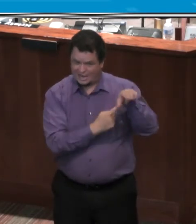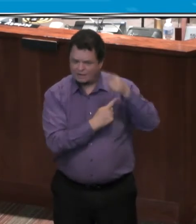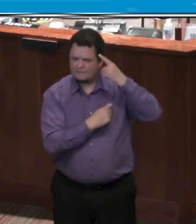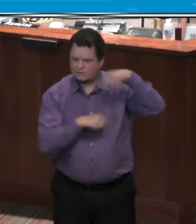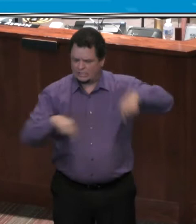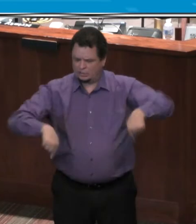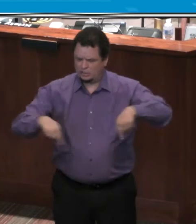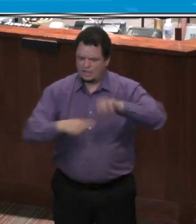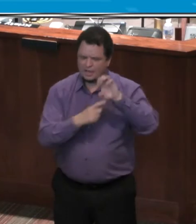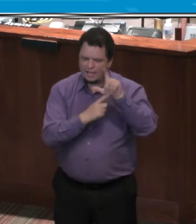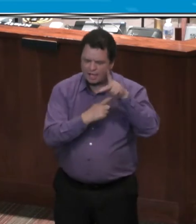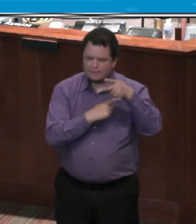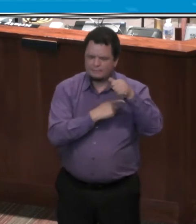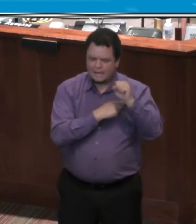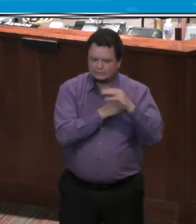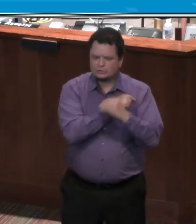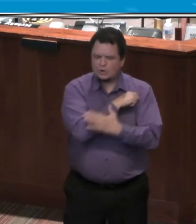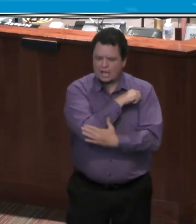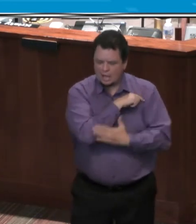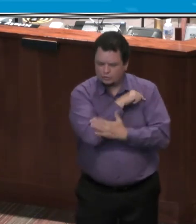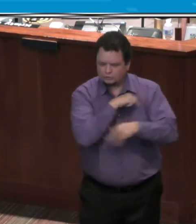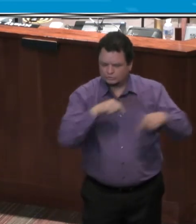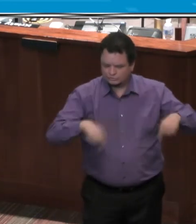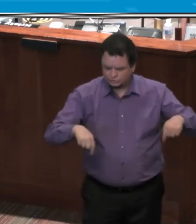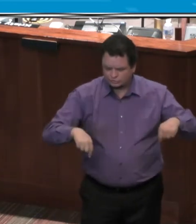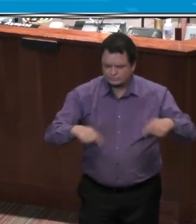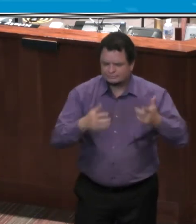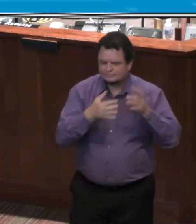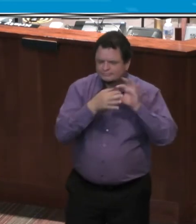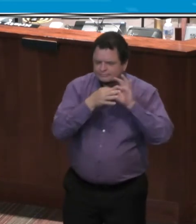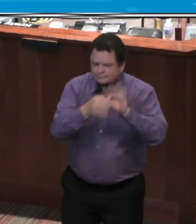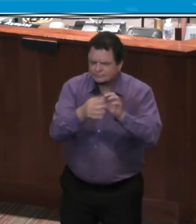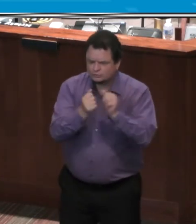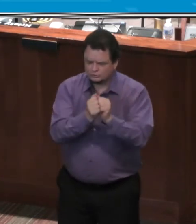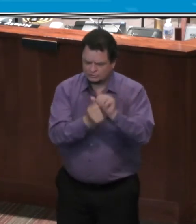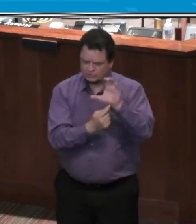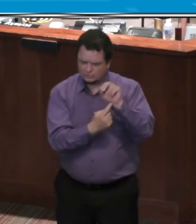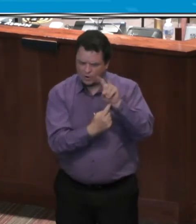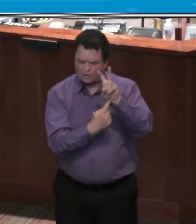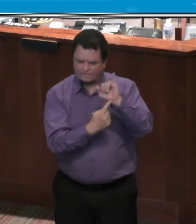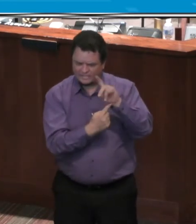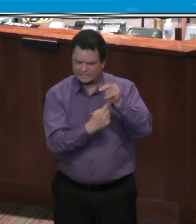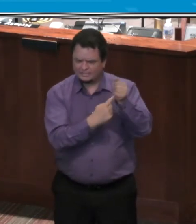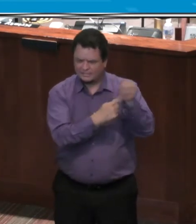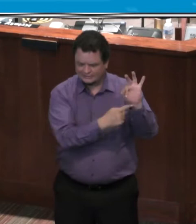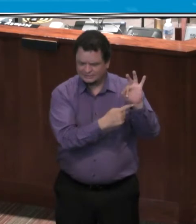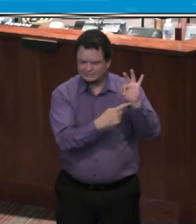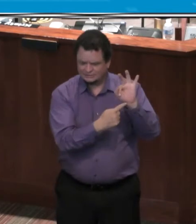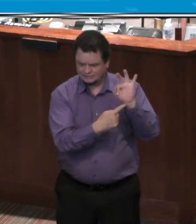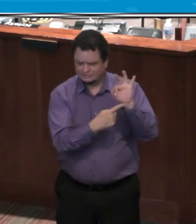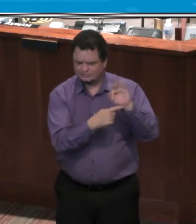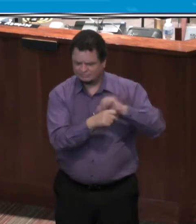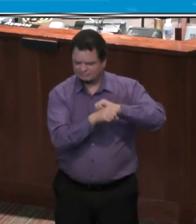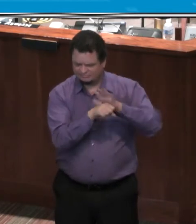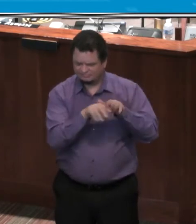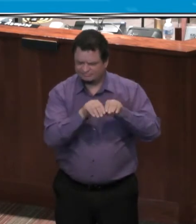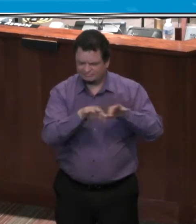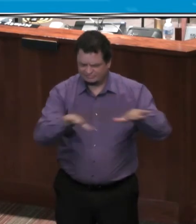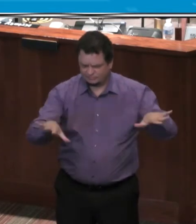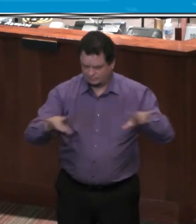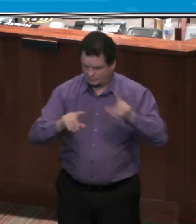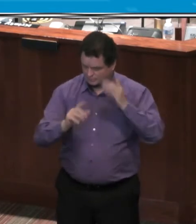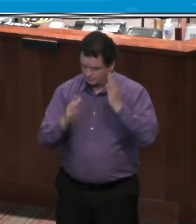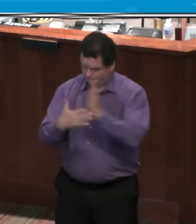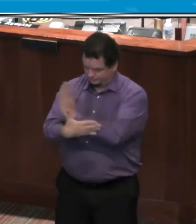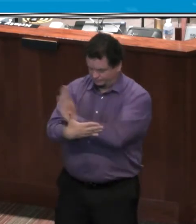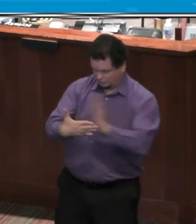emergency with respect to COVID-19 from March 1st to December 30th that were not previously accounted for in the budget most